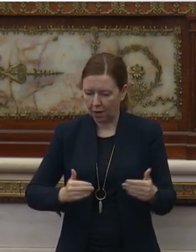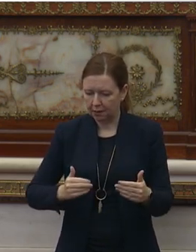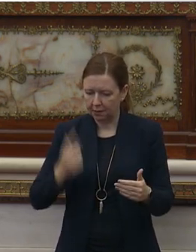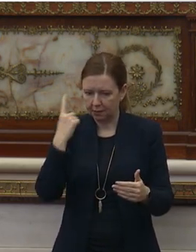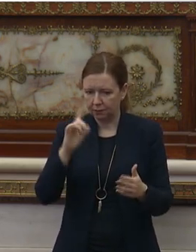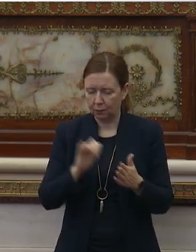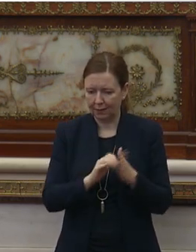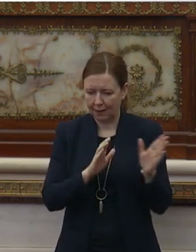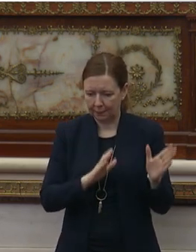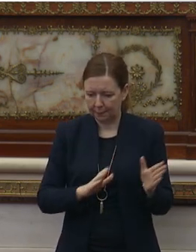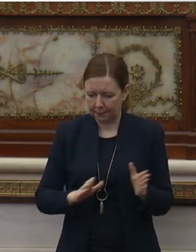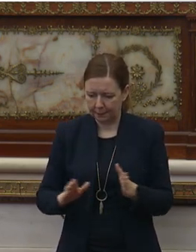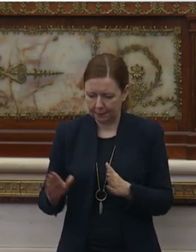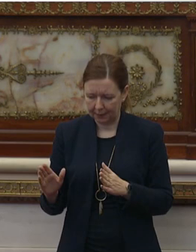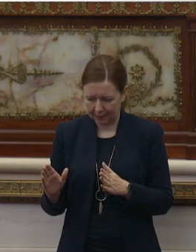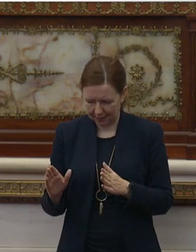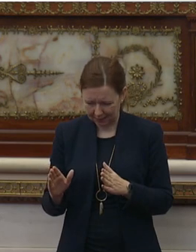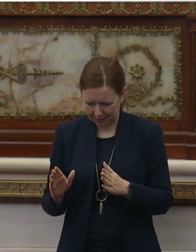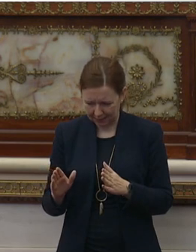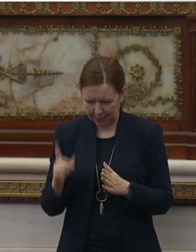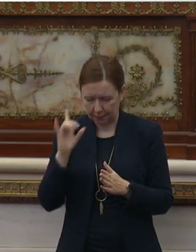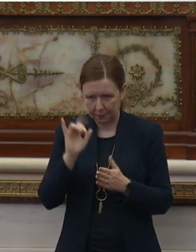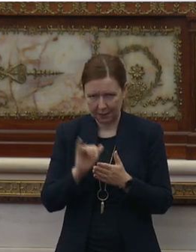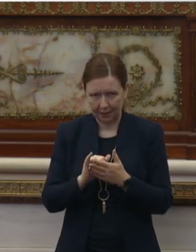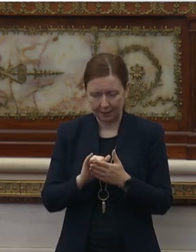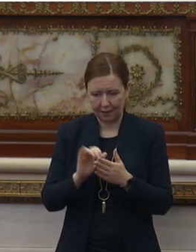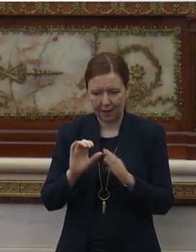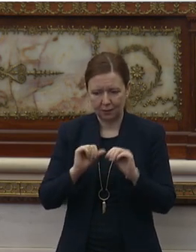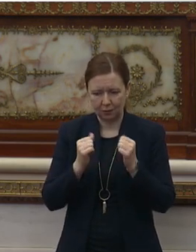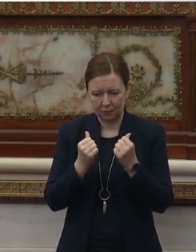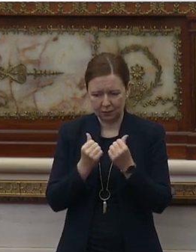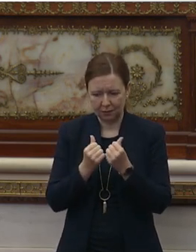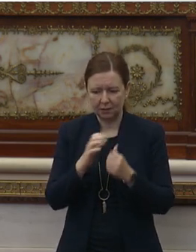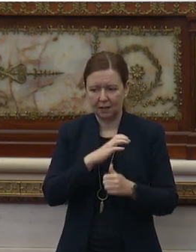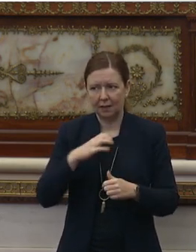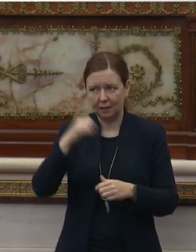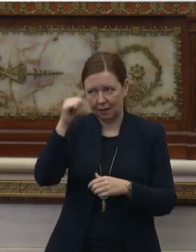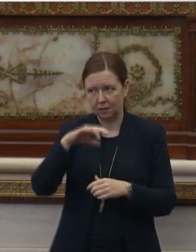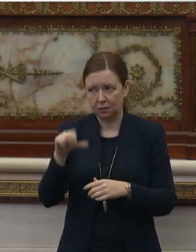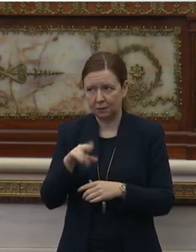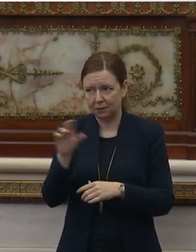plan by Society Hill Civic Association and Councilmember Squilla was